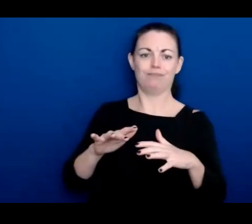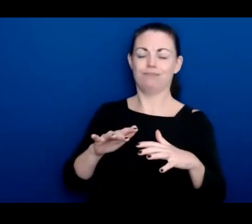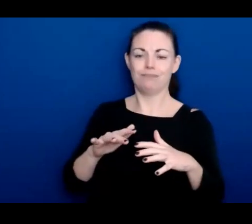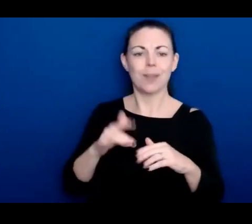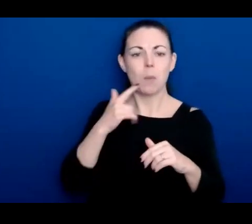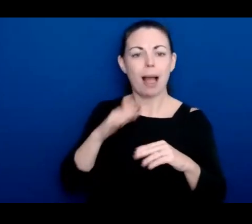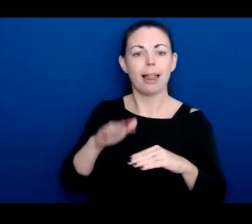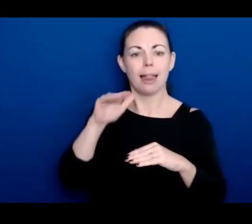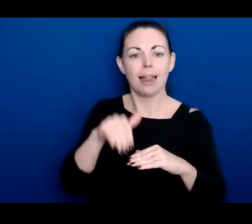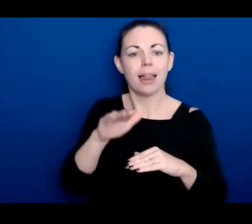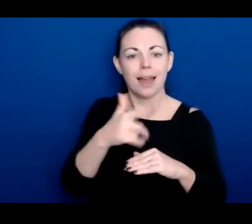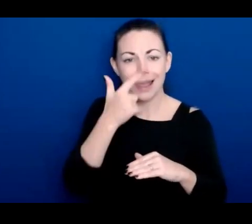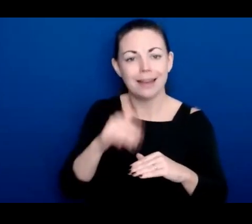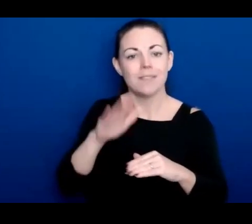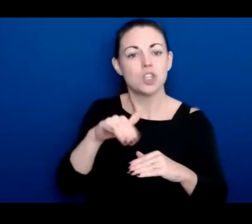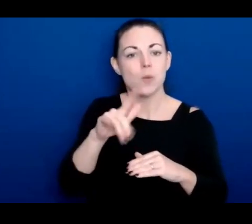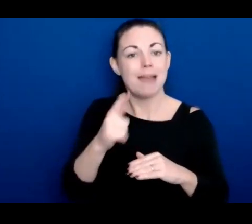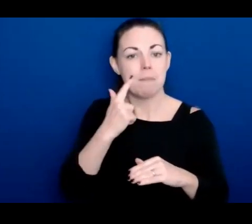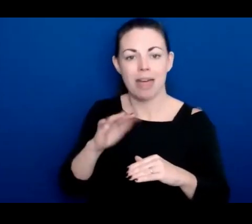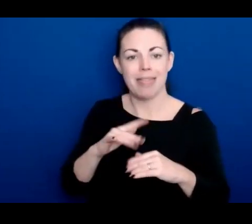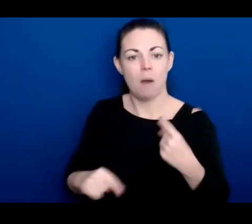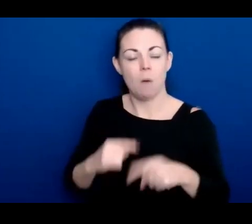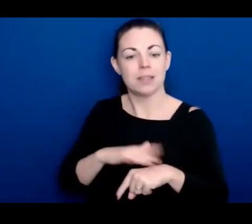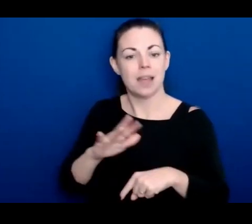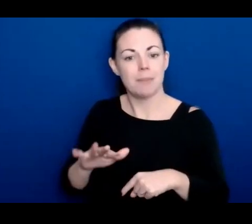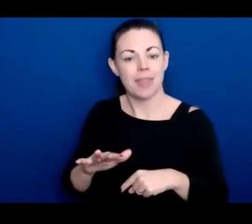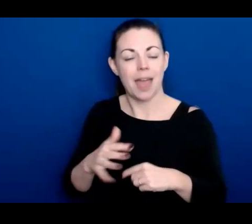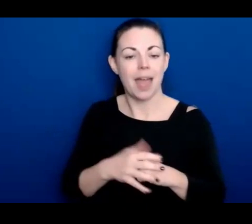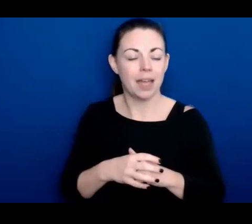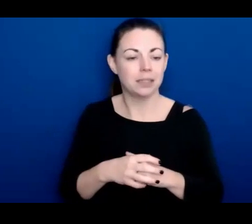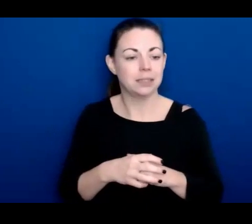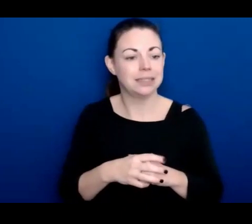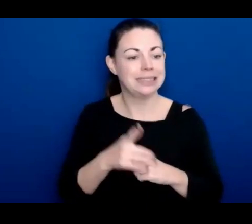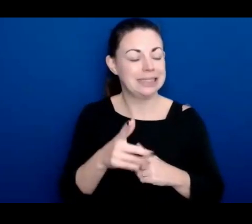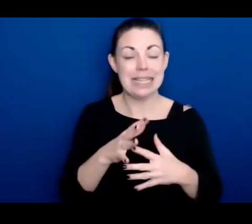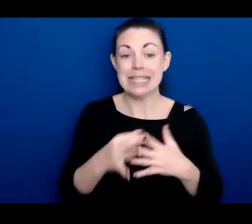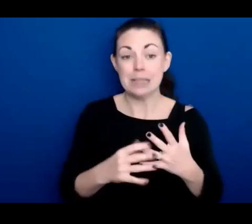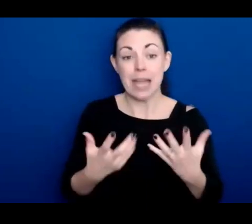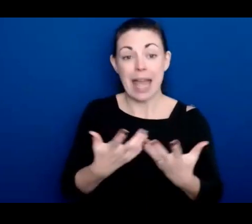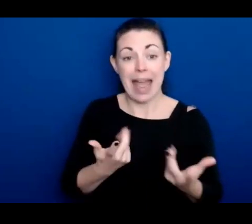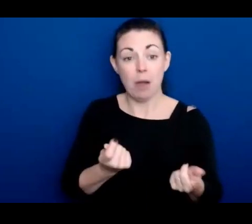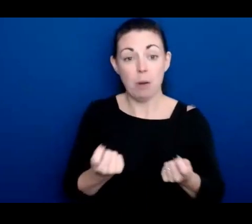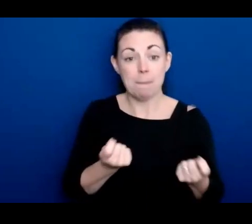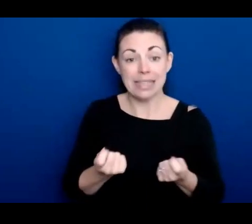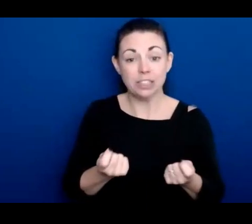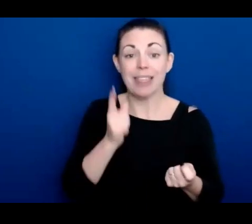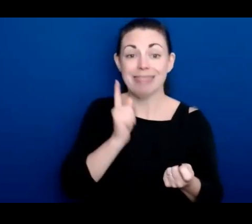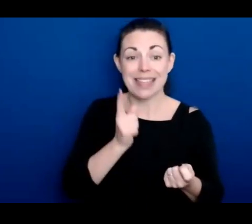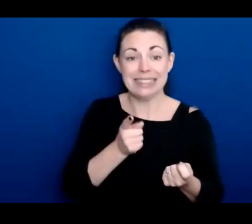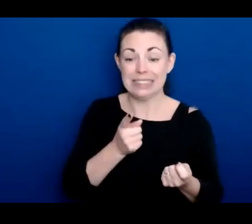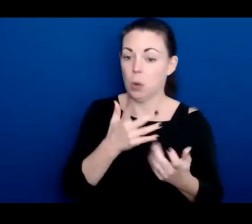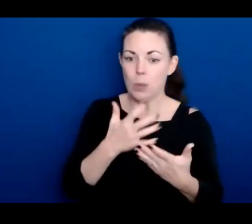altogether. But yeah, trying to manage the symptoms if it sort of overtakes, I think